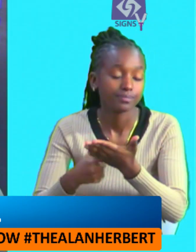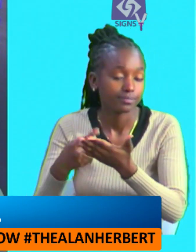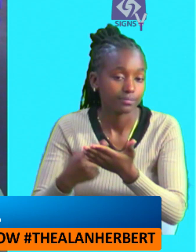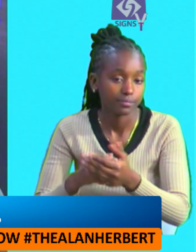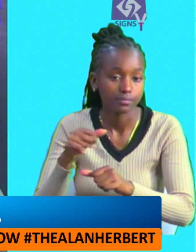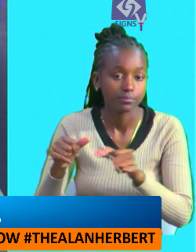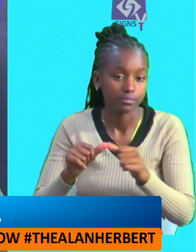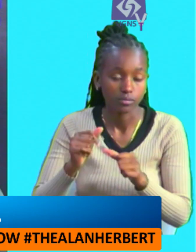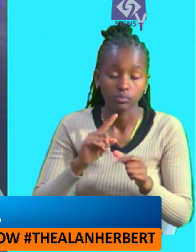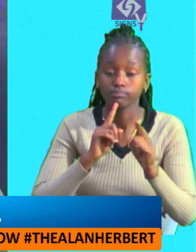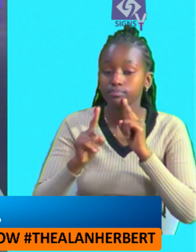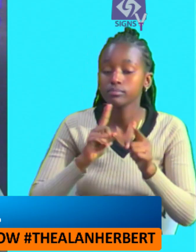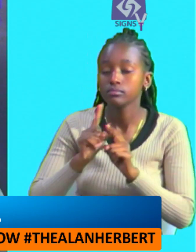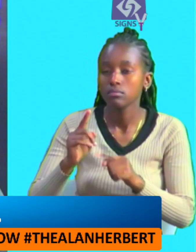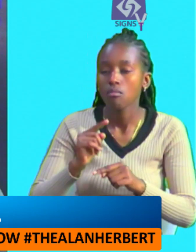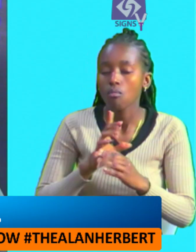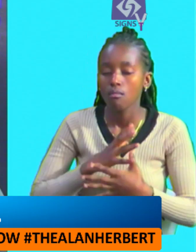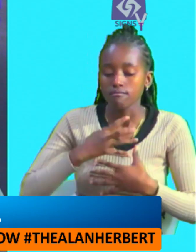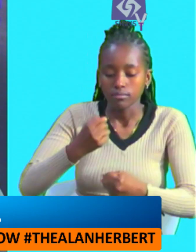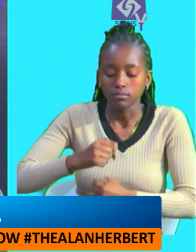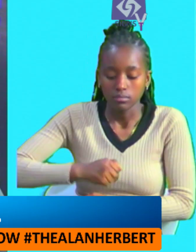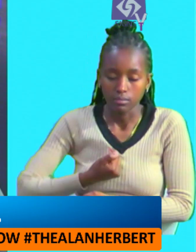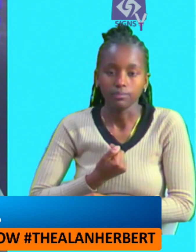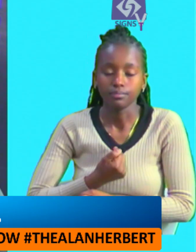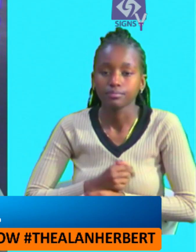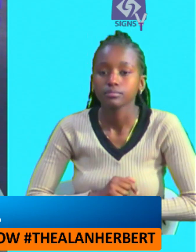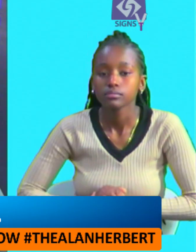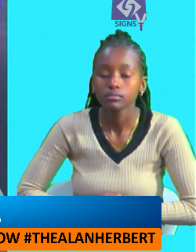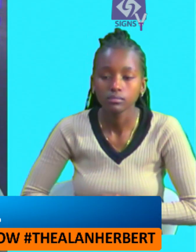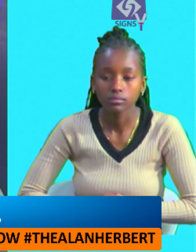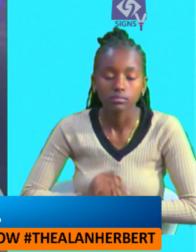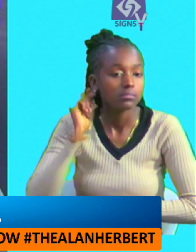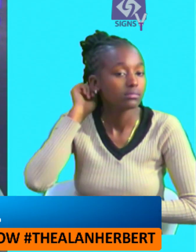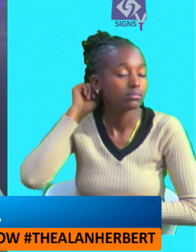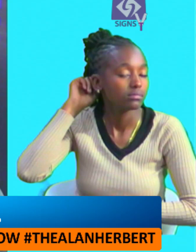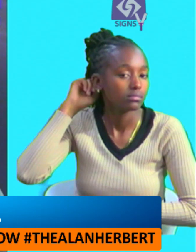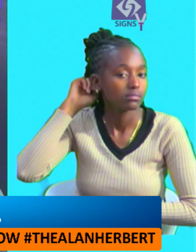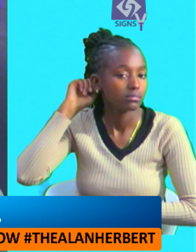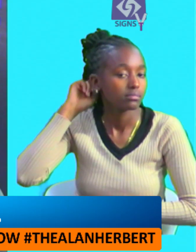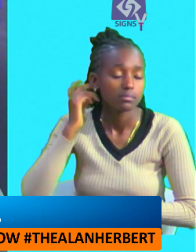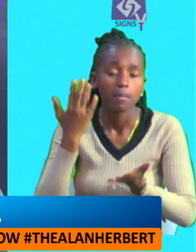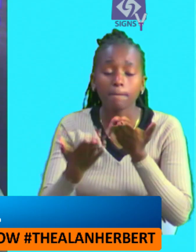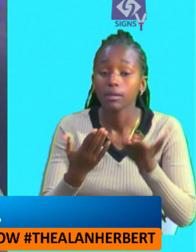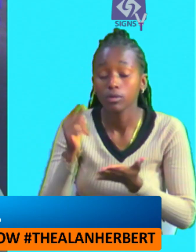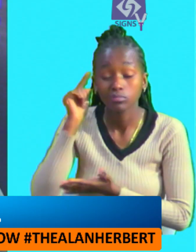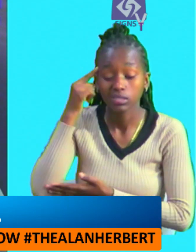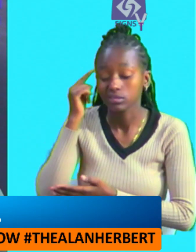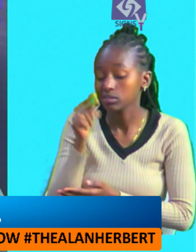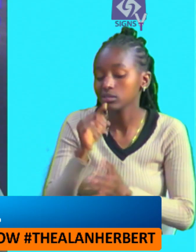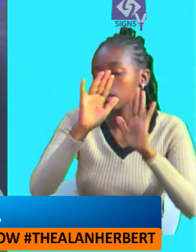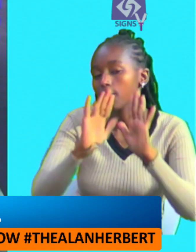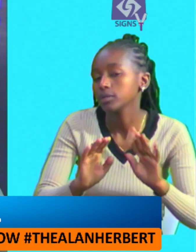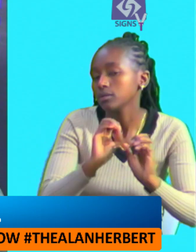unfortunately, I haven't been able to do anything. But I always say I still have time on my sleeves. Yeah. But gone